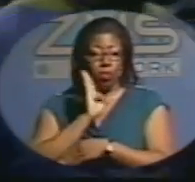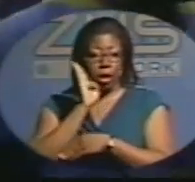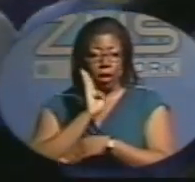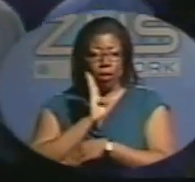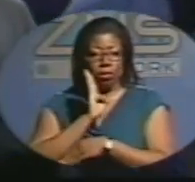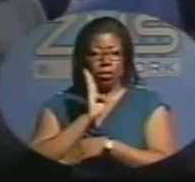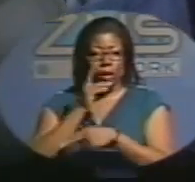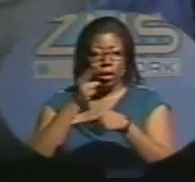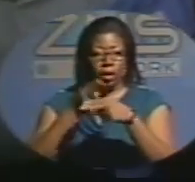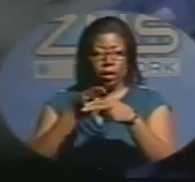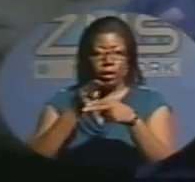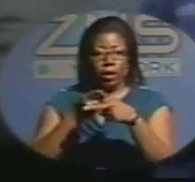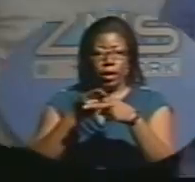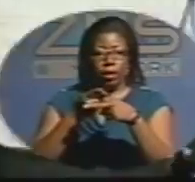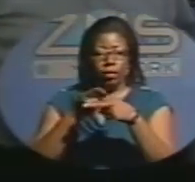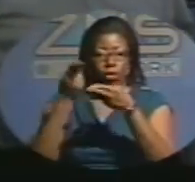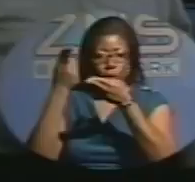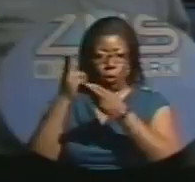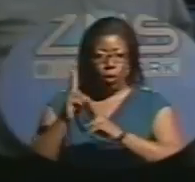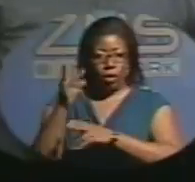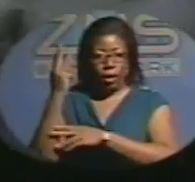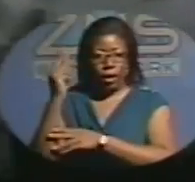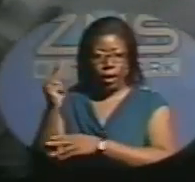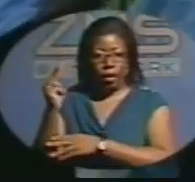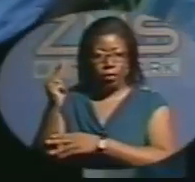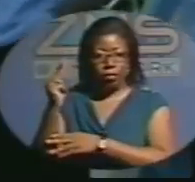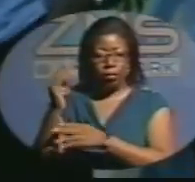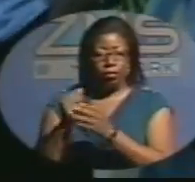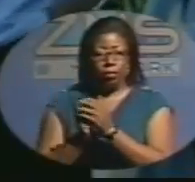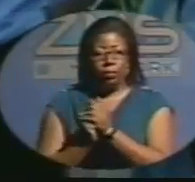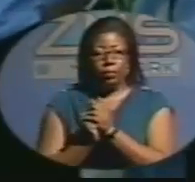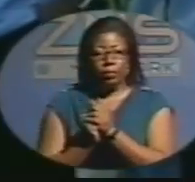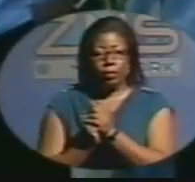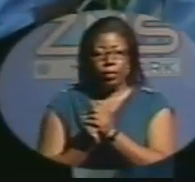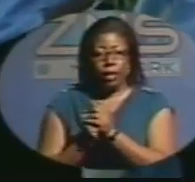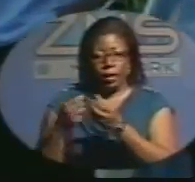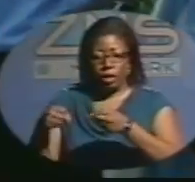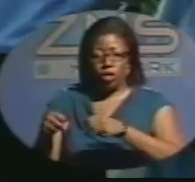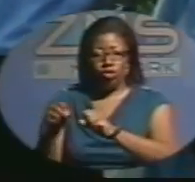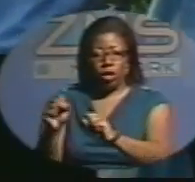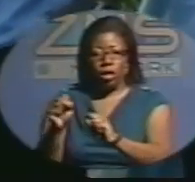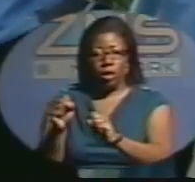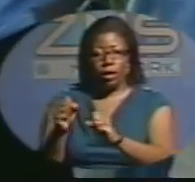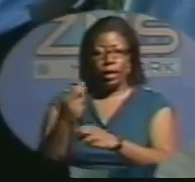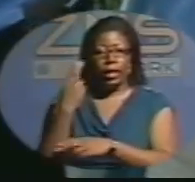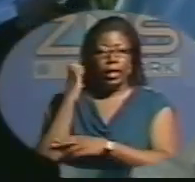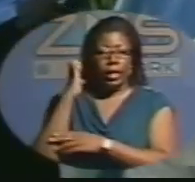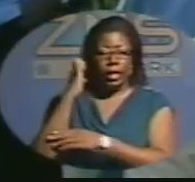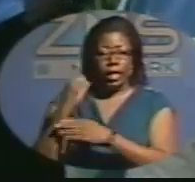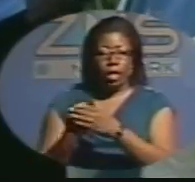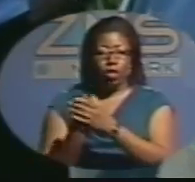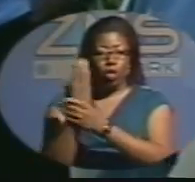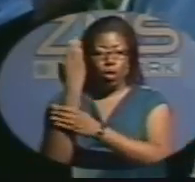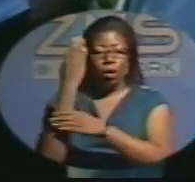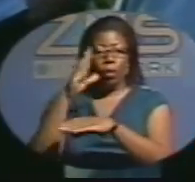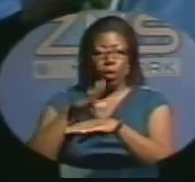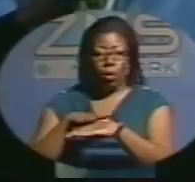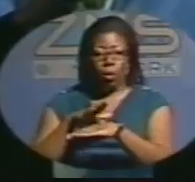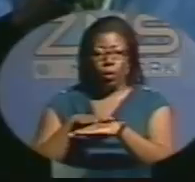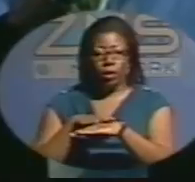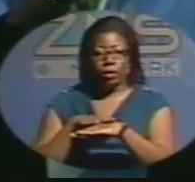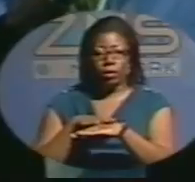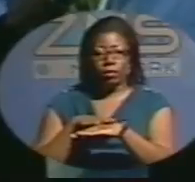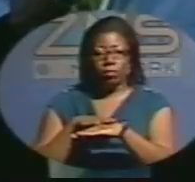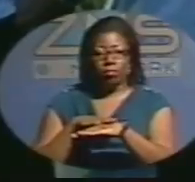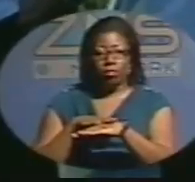of the hometown hero. That the street that he was raised up on, and